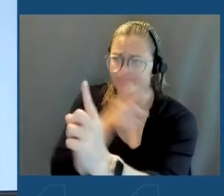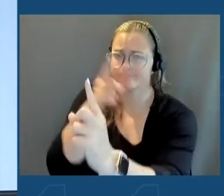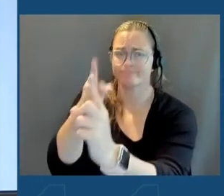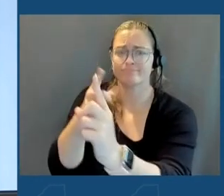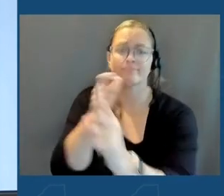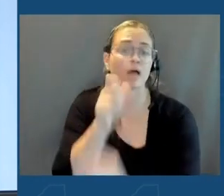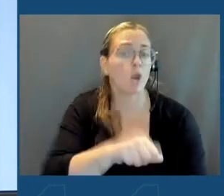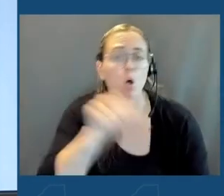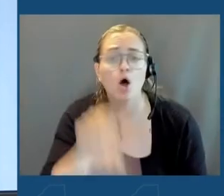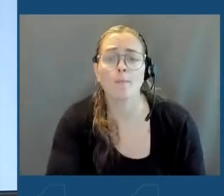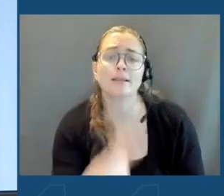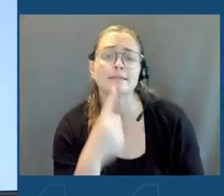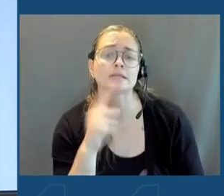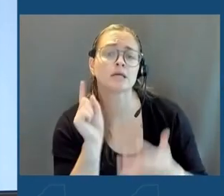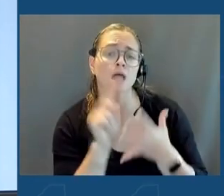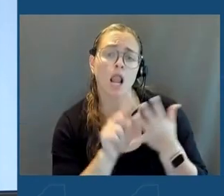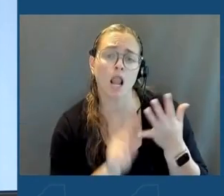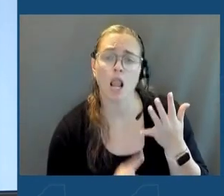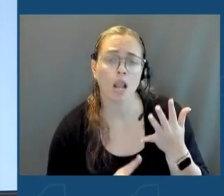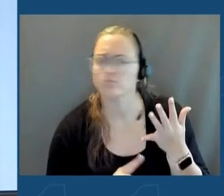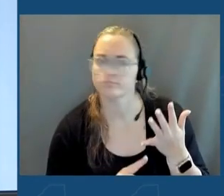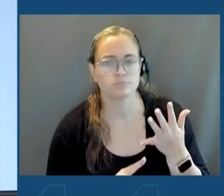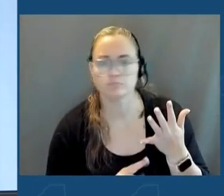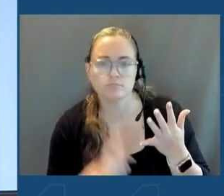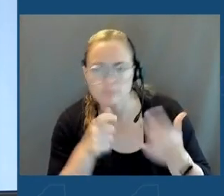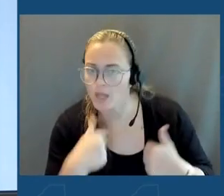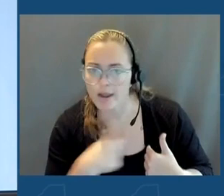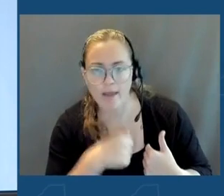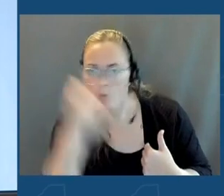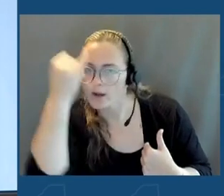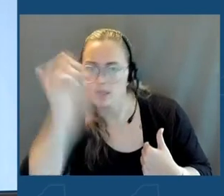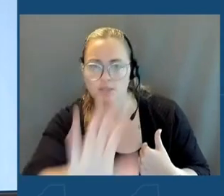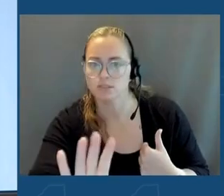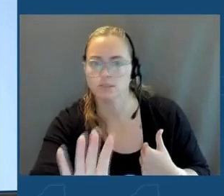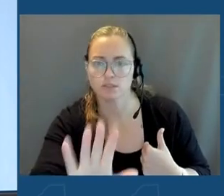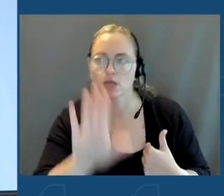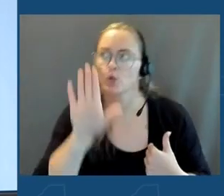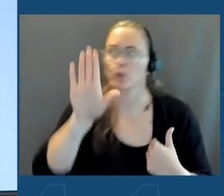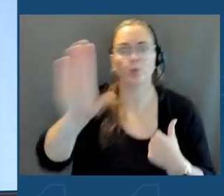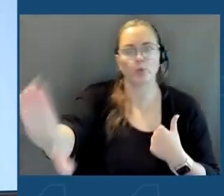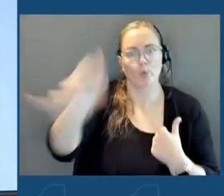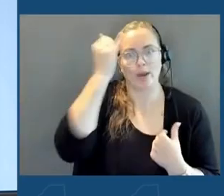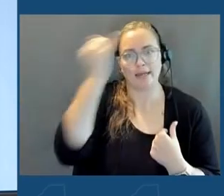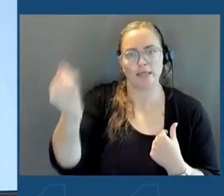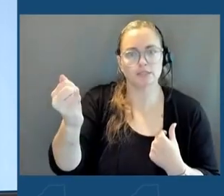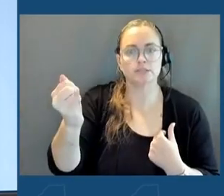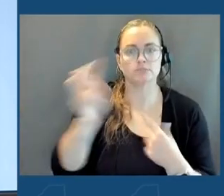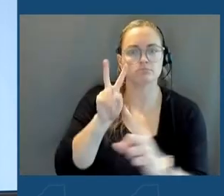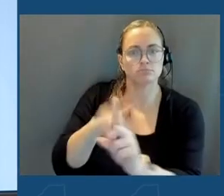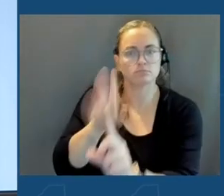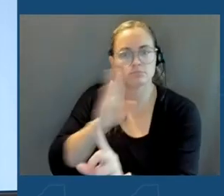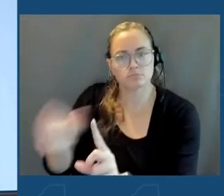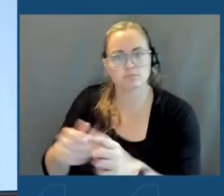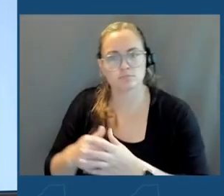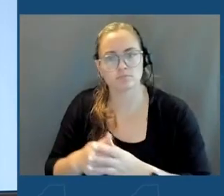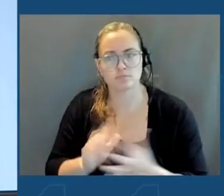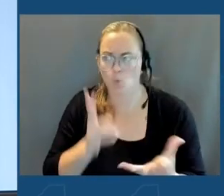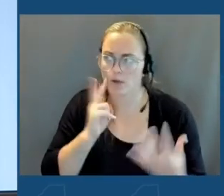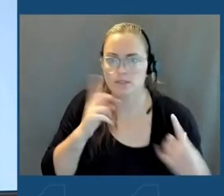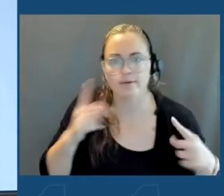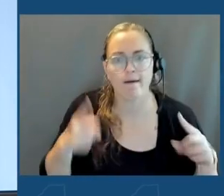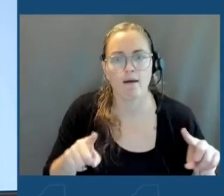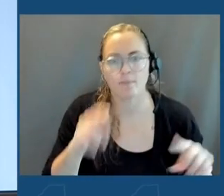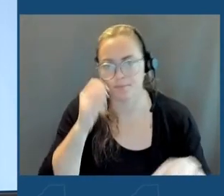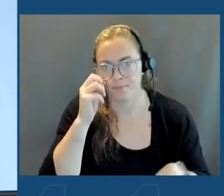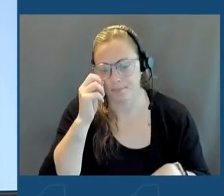and says in the Capitol. This is not our idea. This is your idea. This was what you wanted to see. And